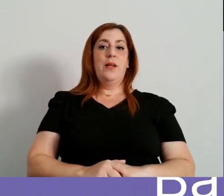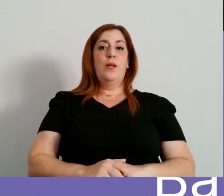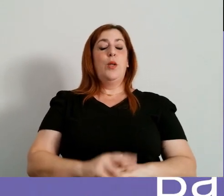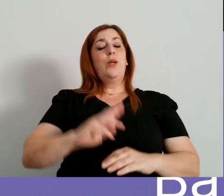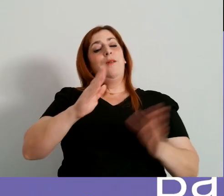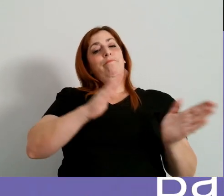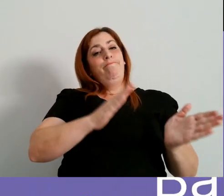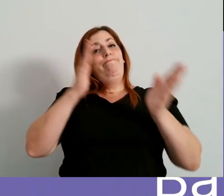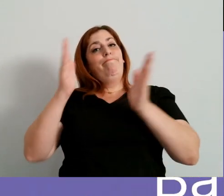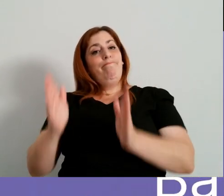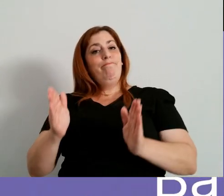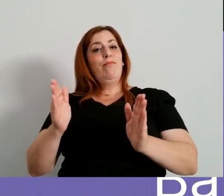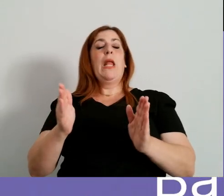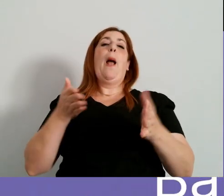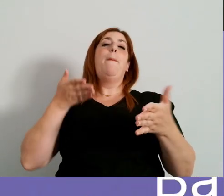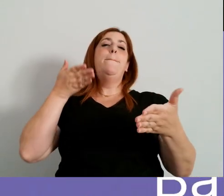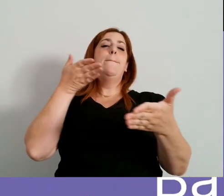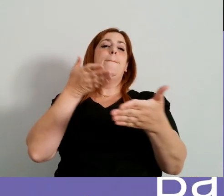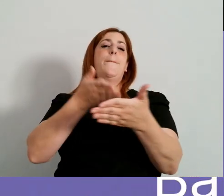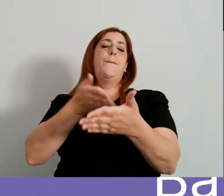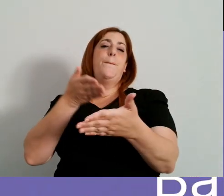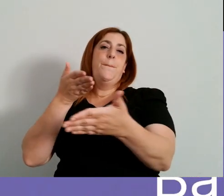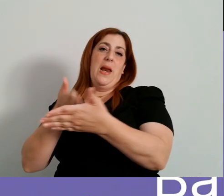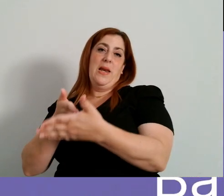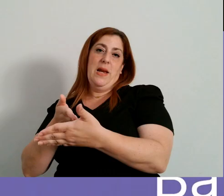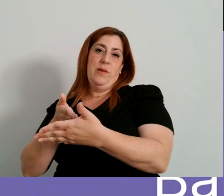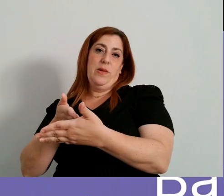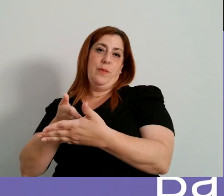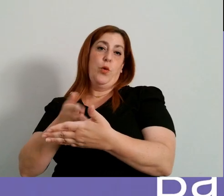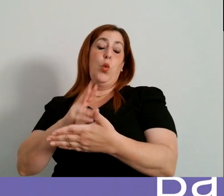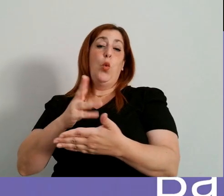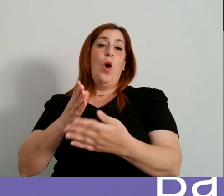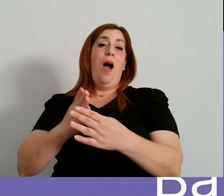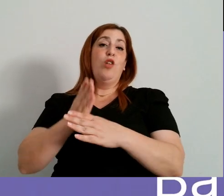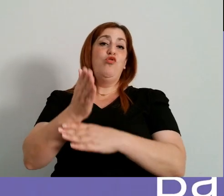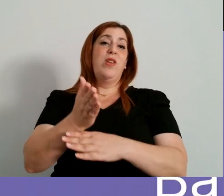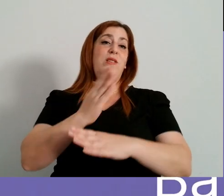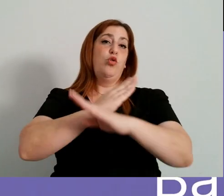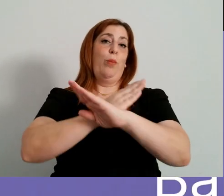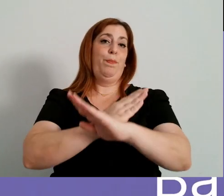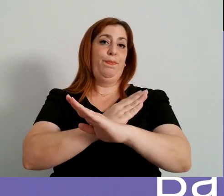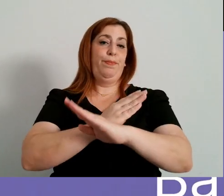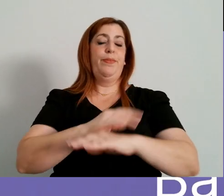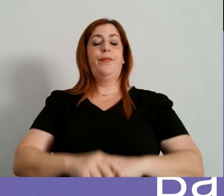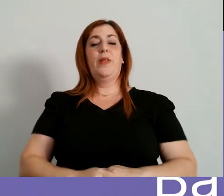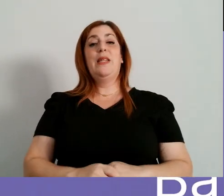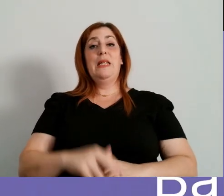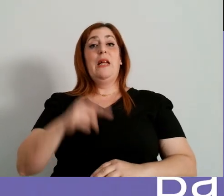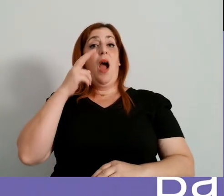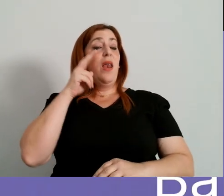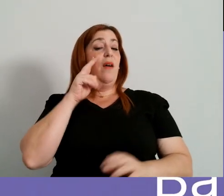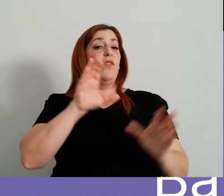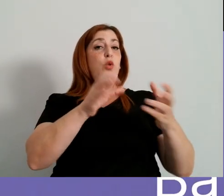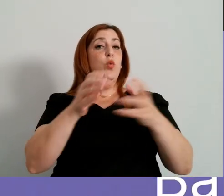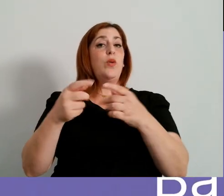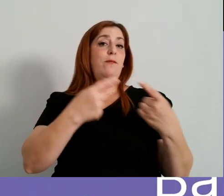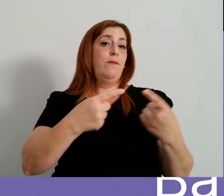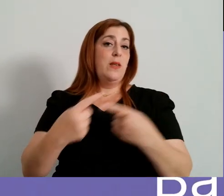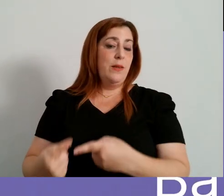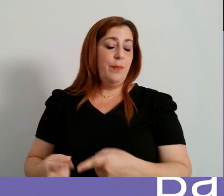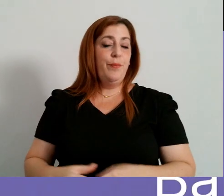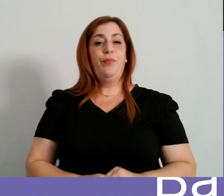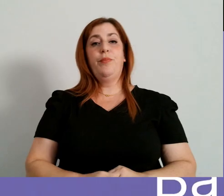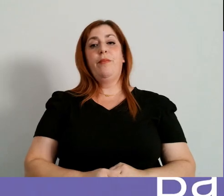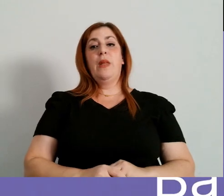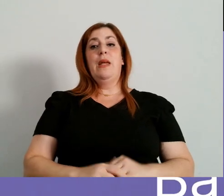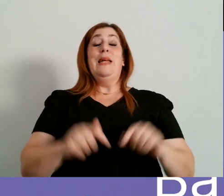And that can lead us to the next part, which is about barriers and inaccessibility that we face in different sectors.